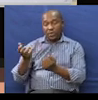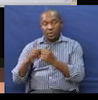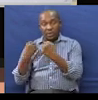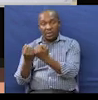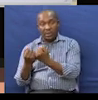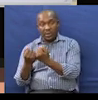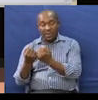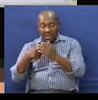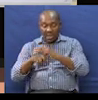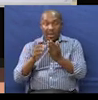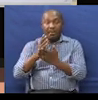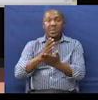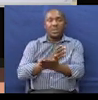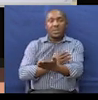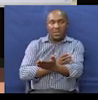Types of social